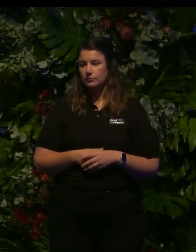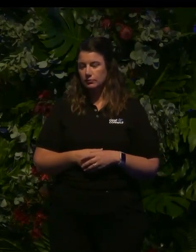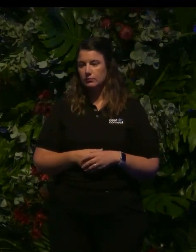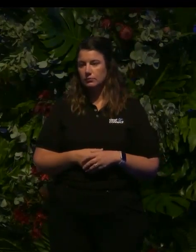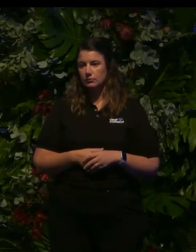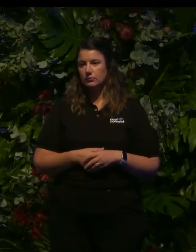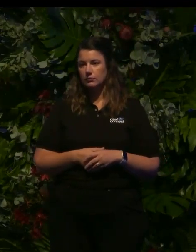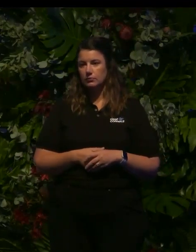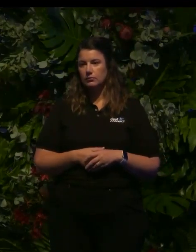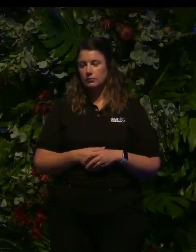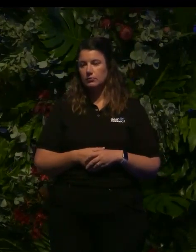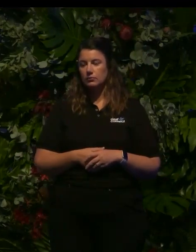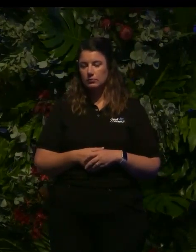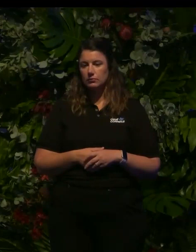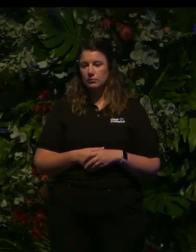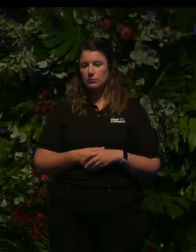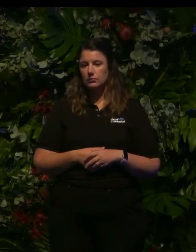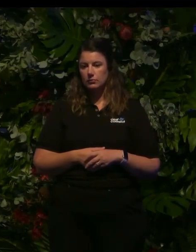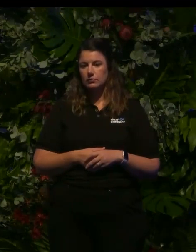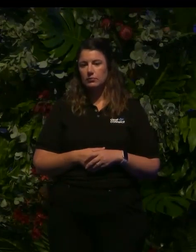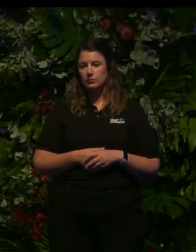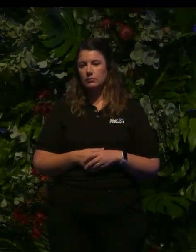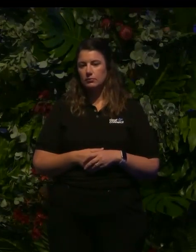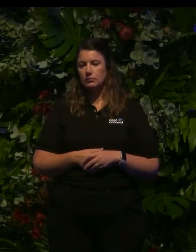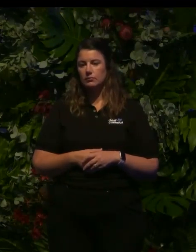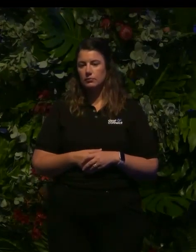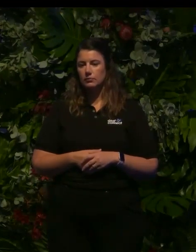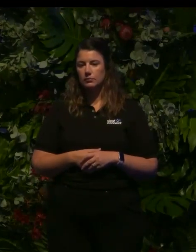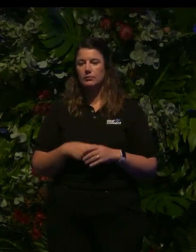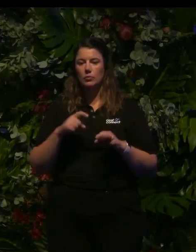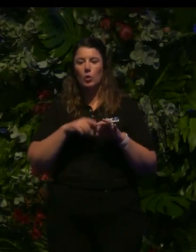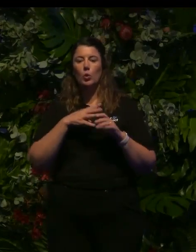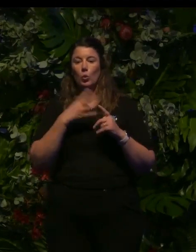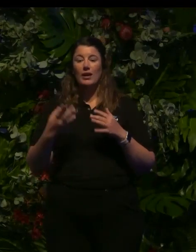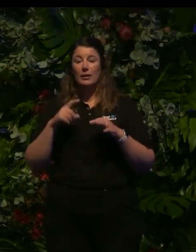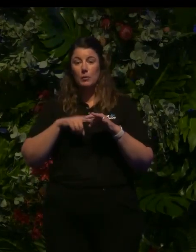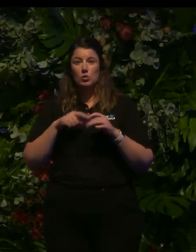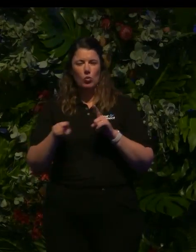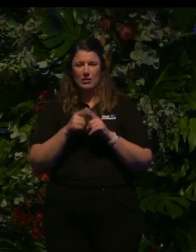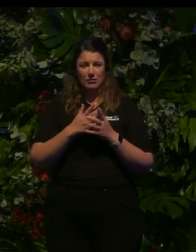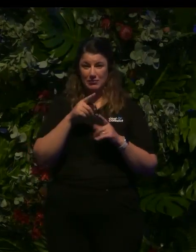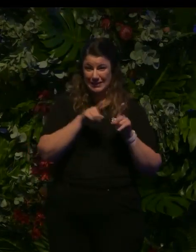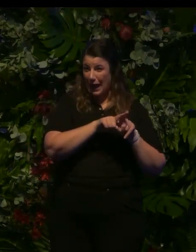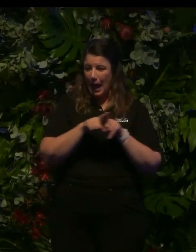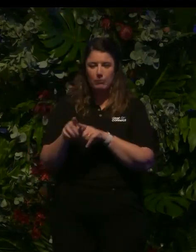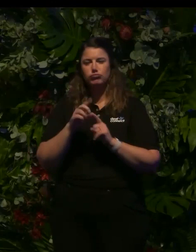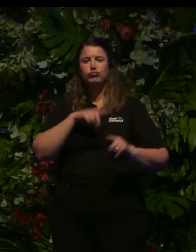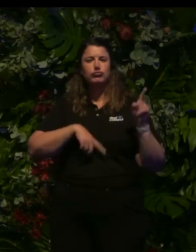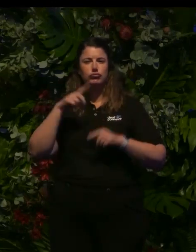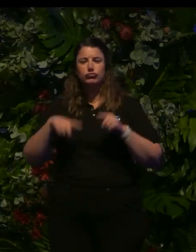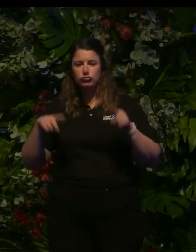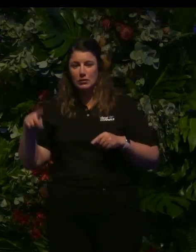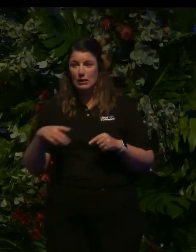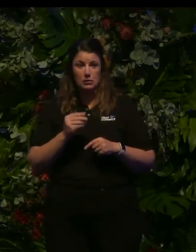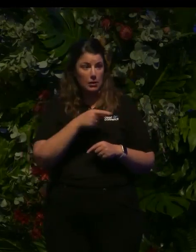LGBTIQ community are so diverse. And we face the social exclusions. Many of our friends couldn't even like have